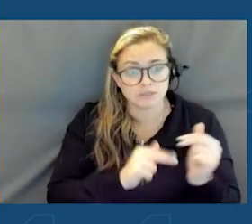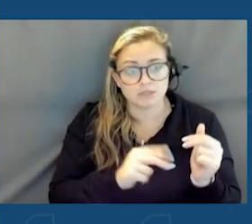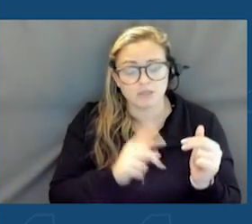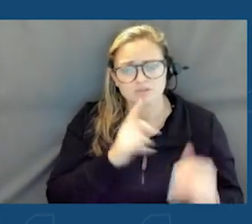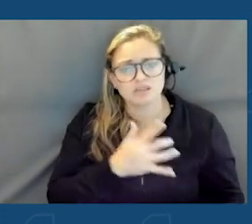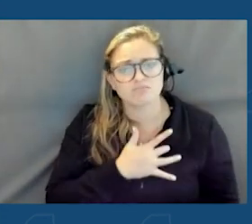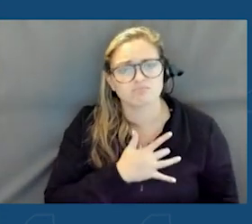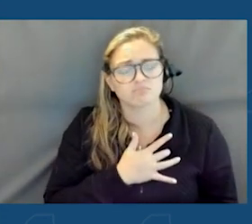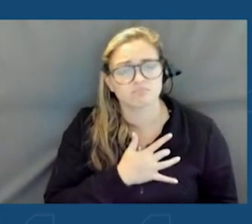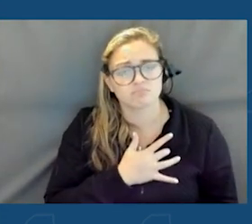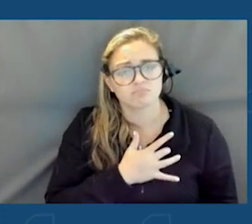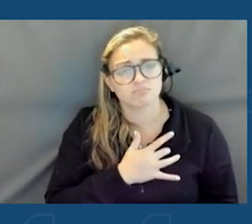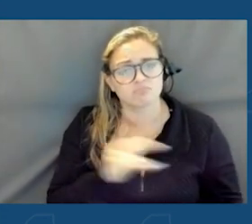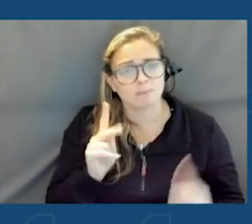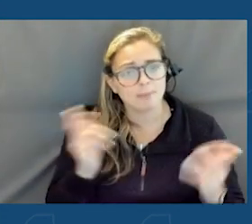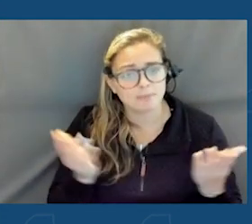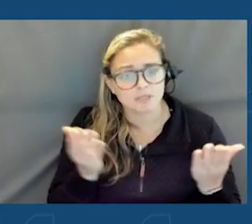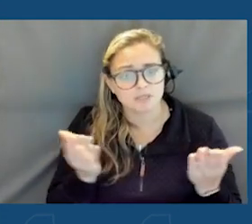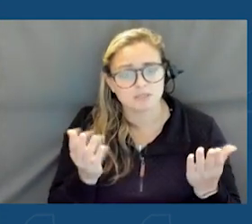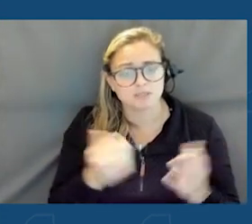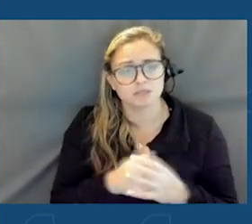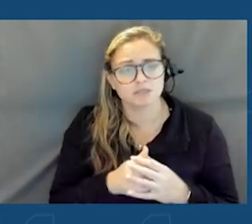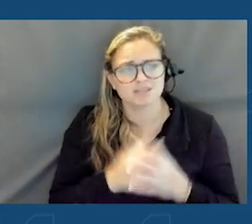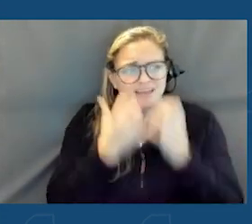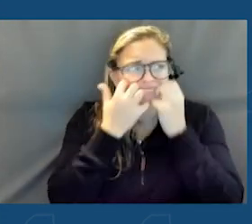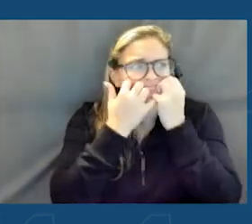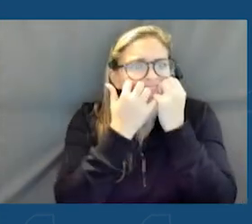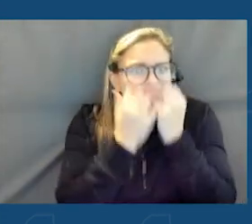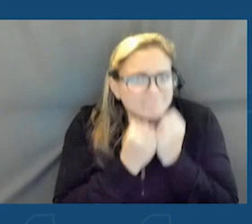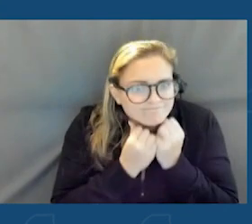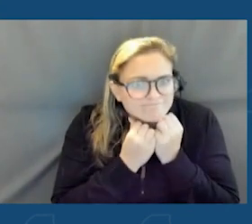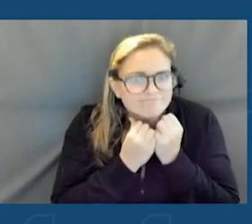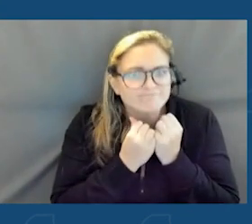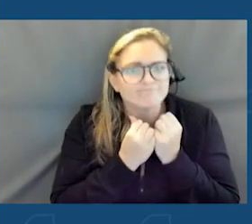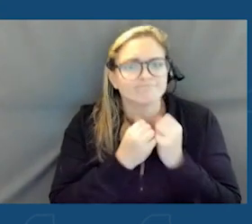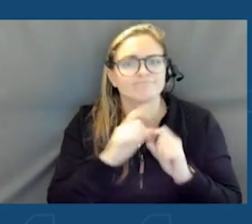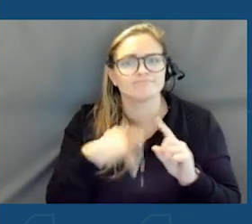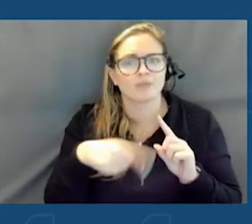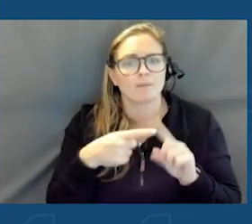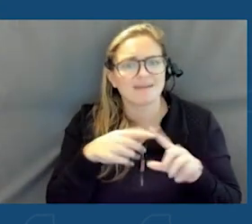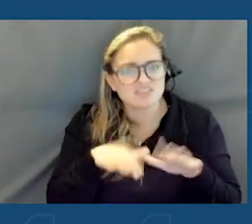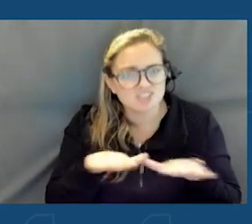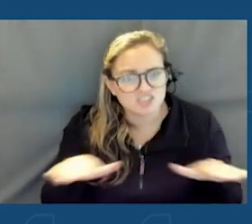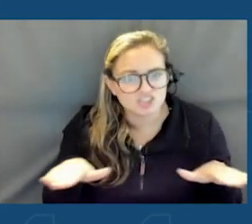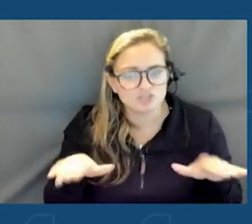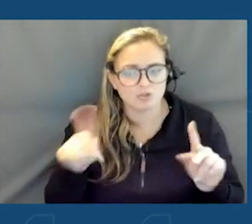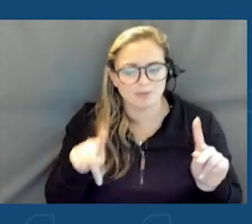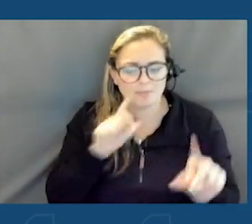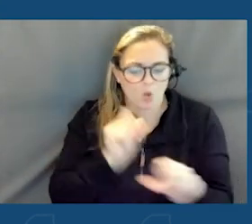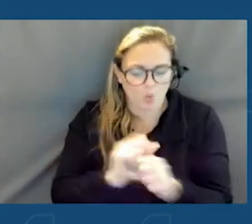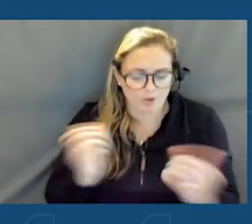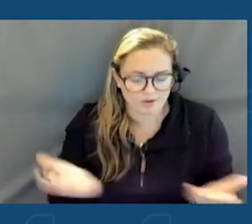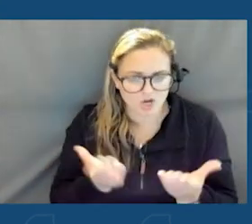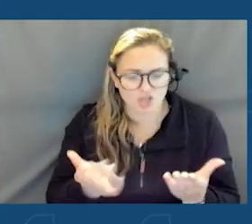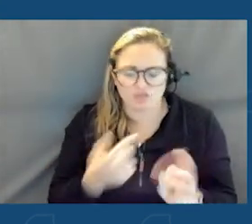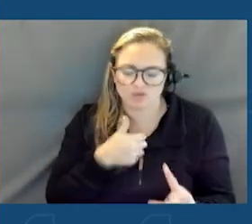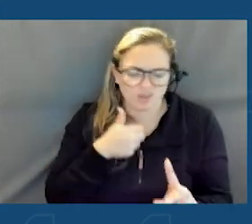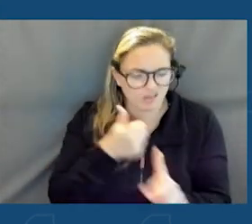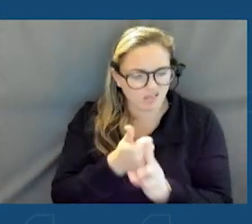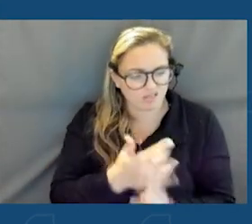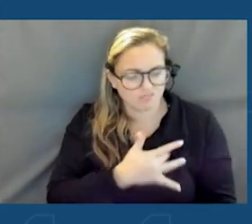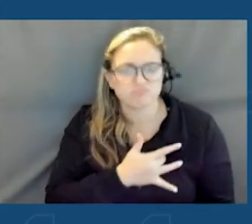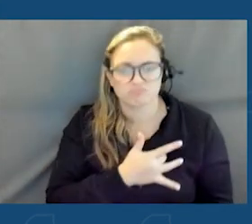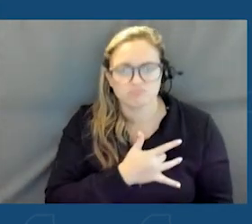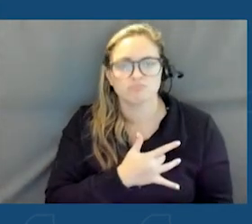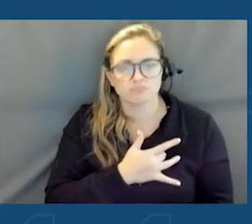by the fact that people here care so deeply about the well-being of the children of the people who work here. That struck me. And also even